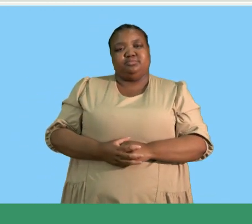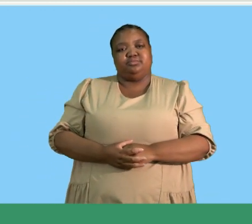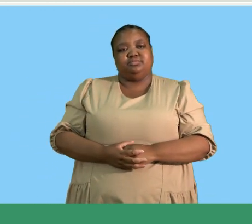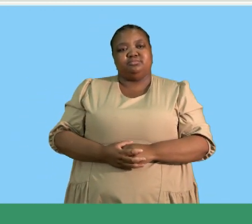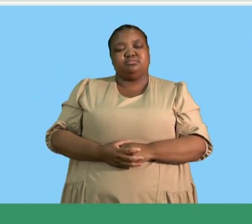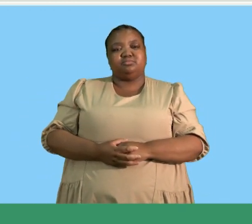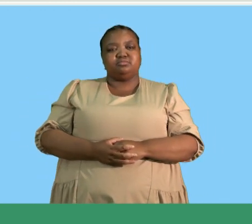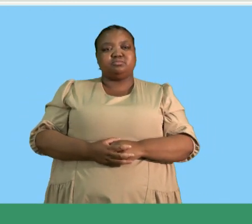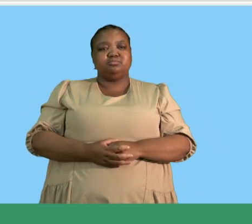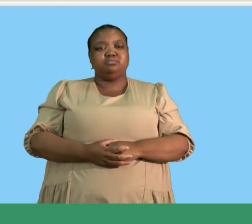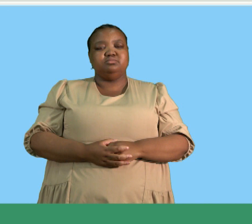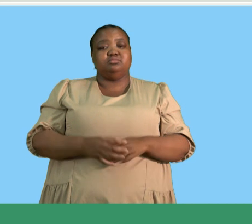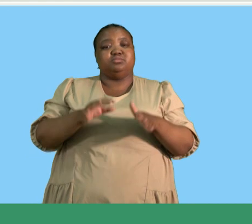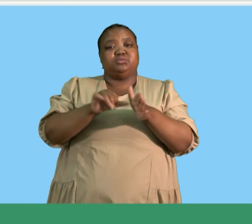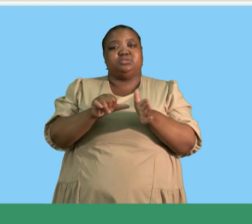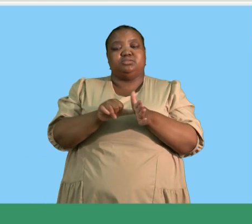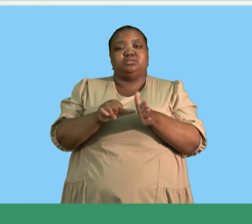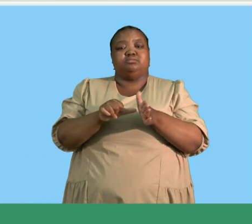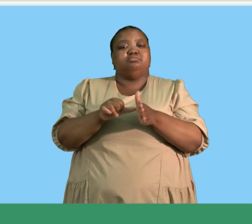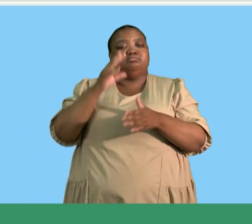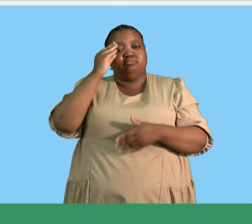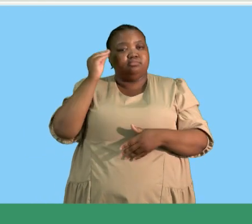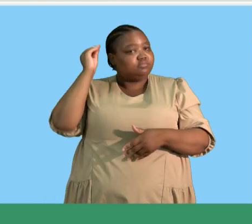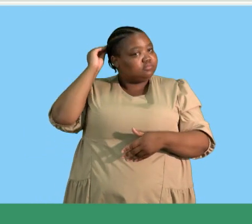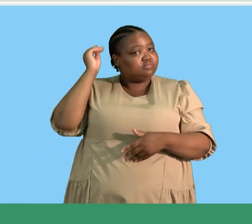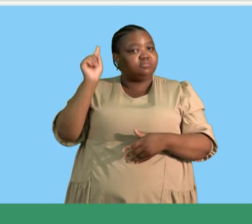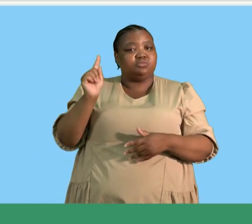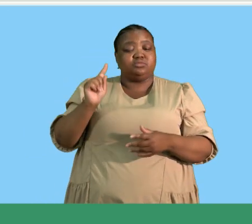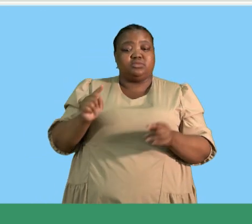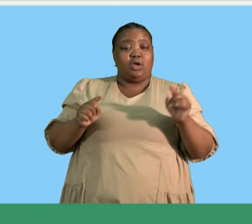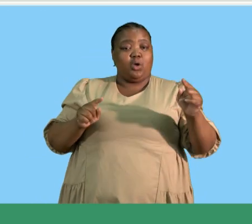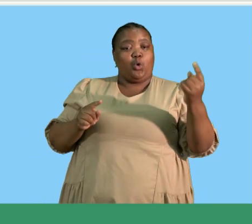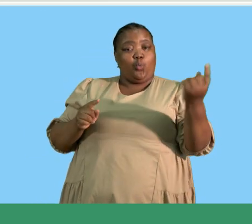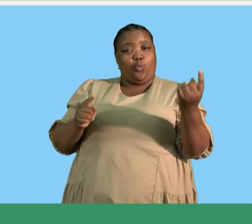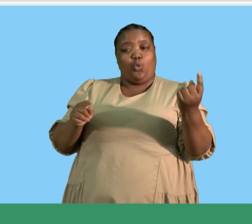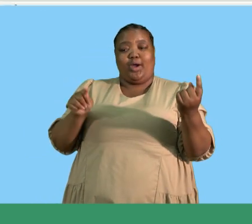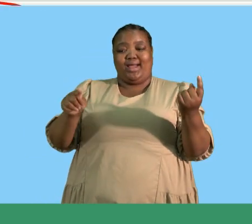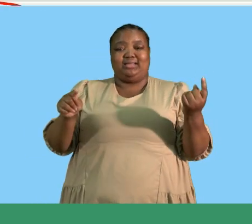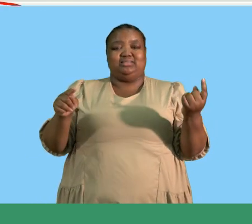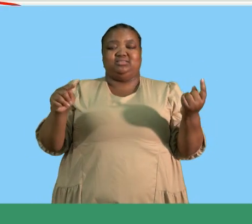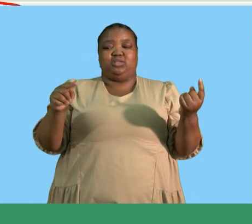one person. Then also very important to note is that both of